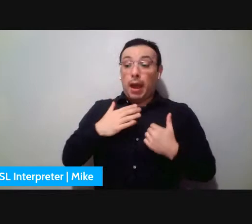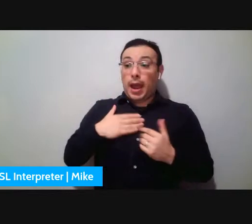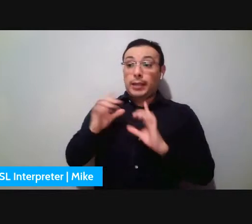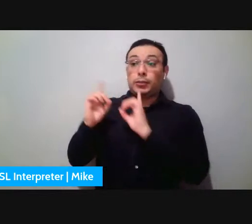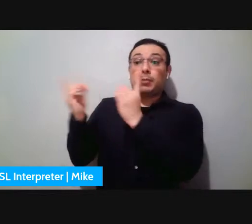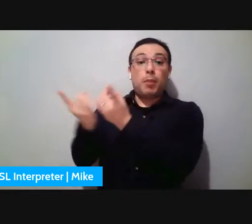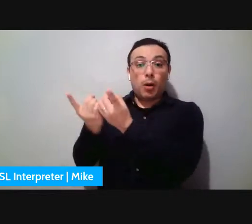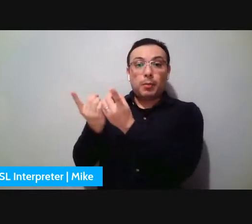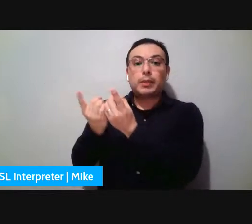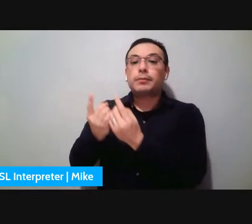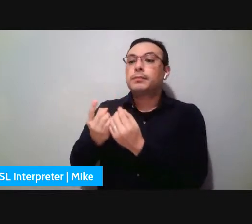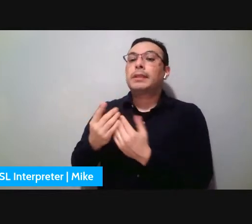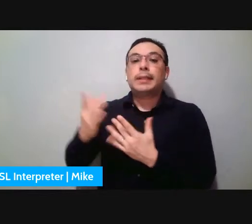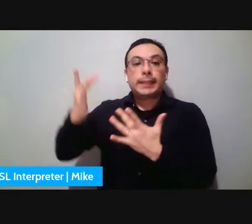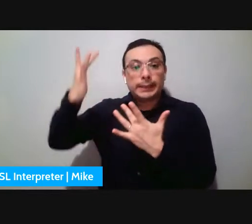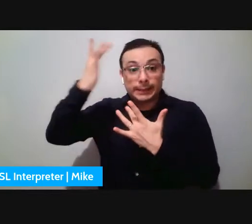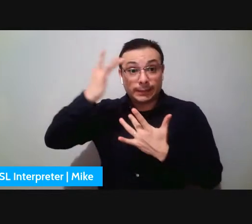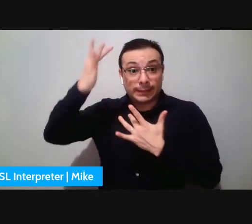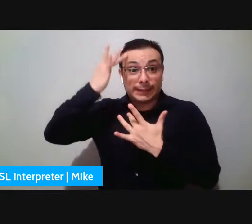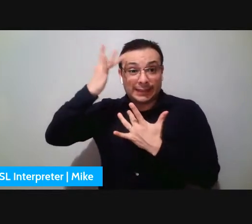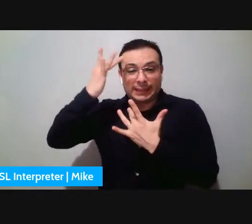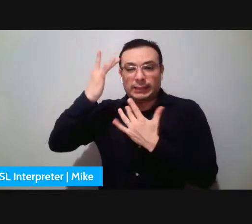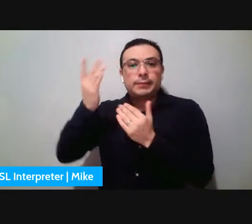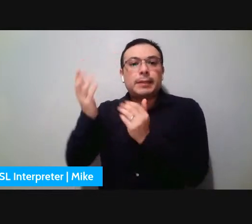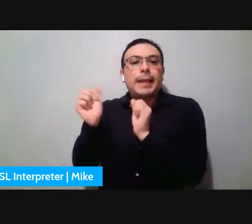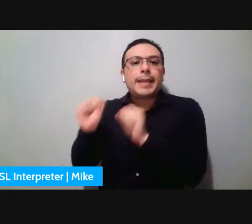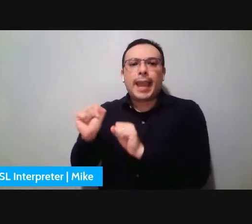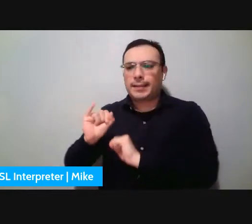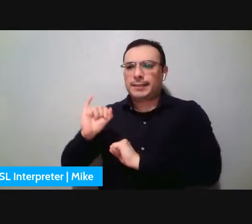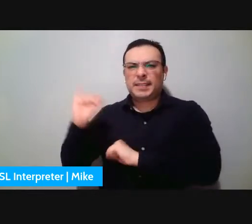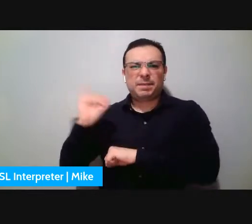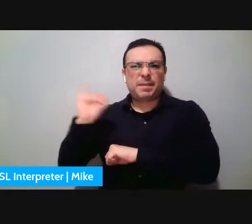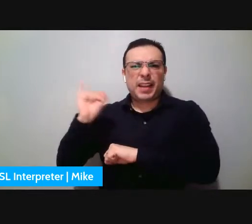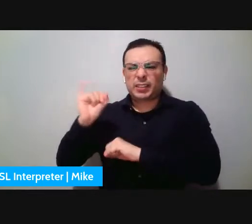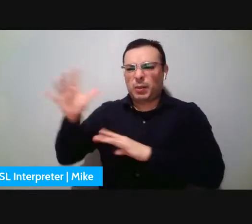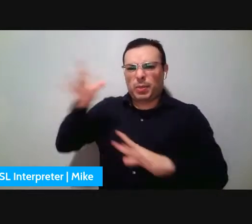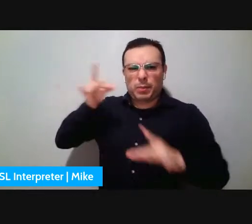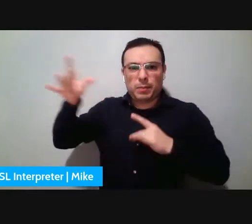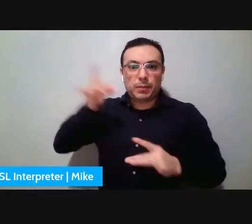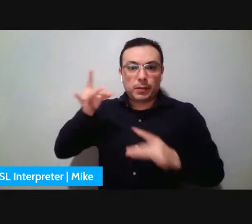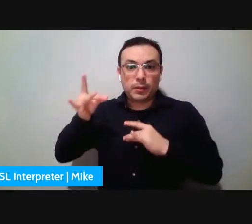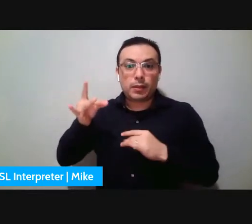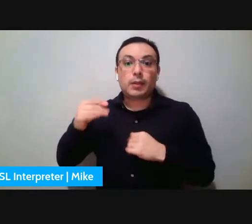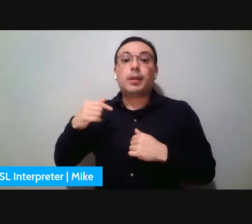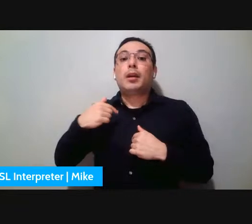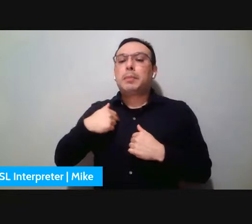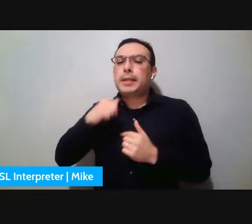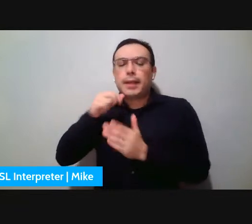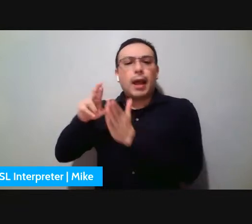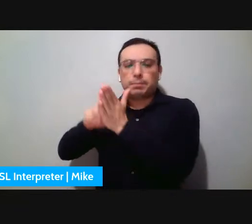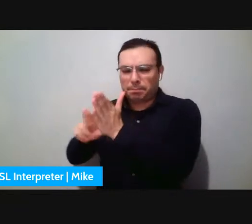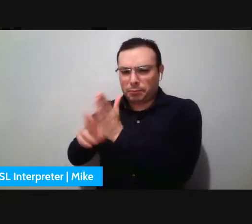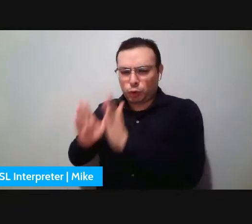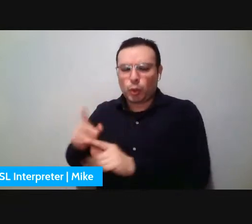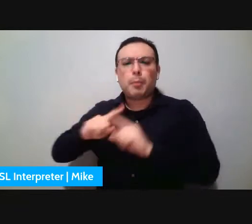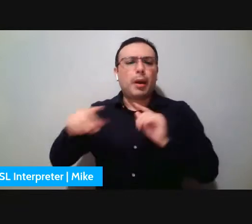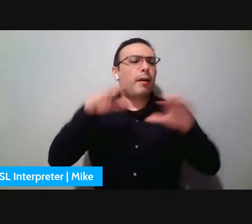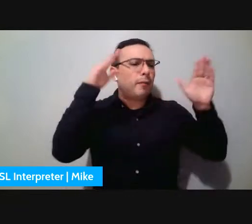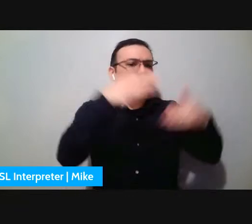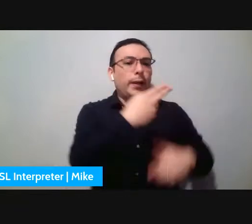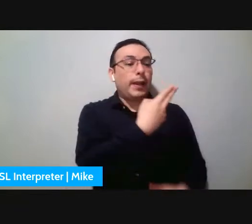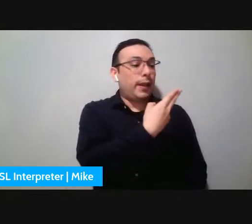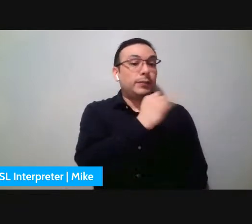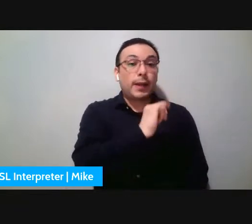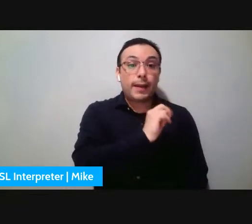diseases. I'm not a vaccine researcher and actually work on HIV and hepatitis C most frequently, but was